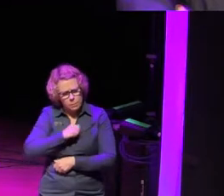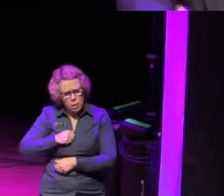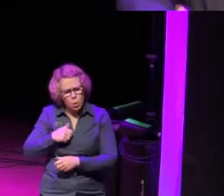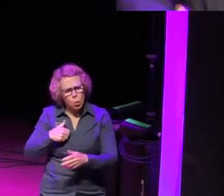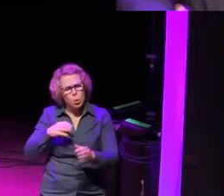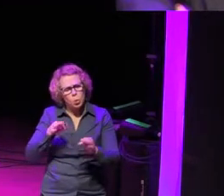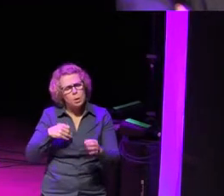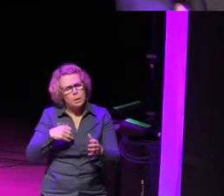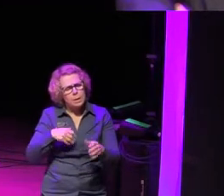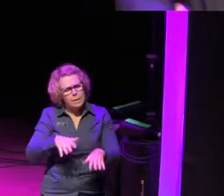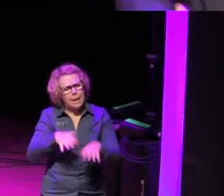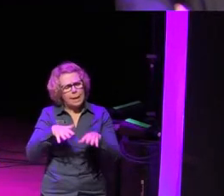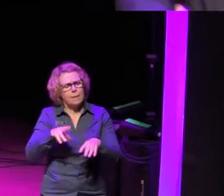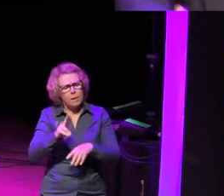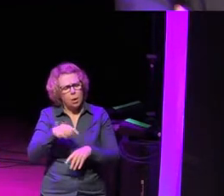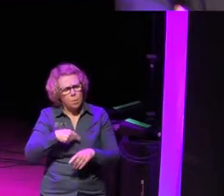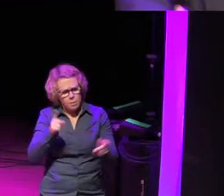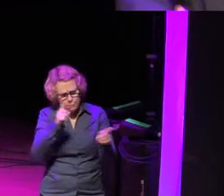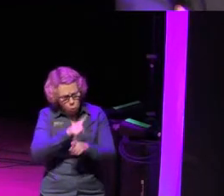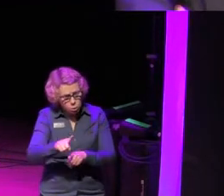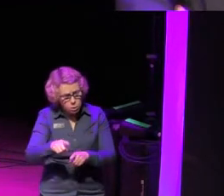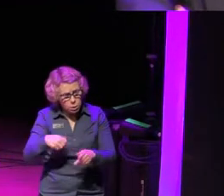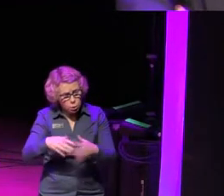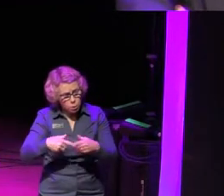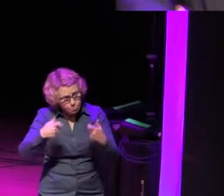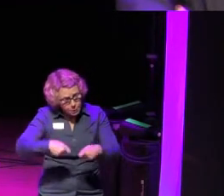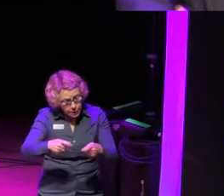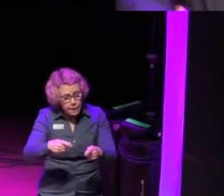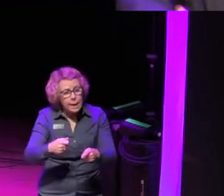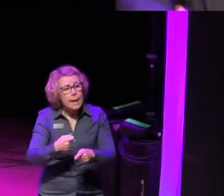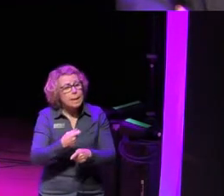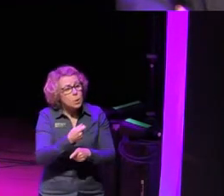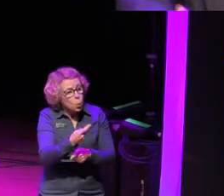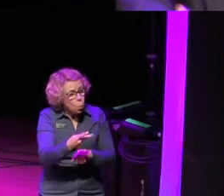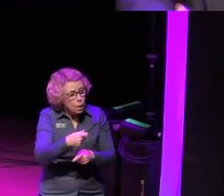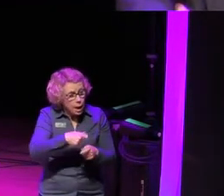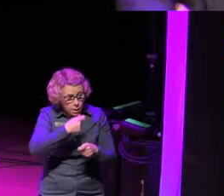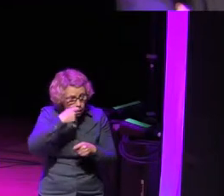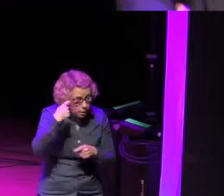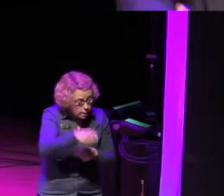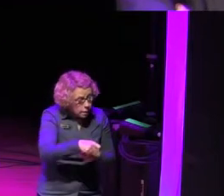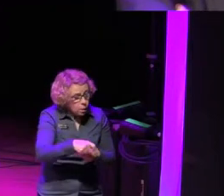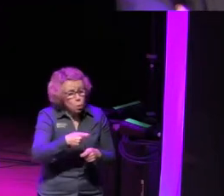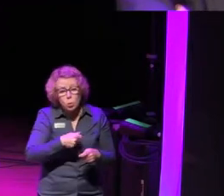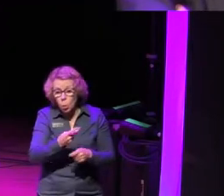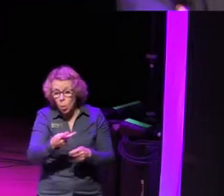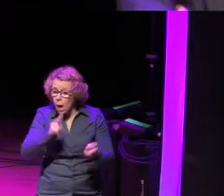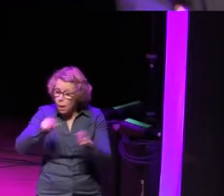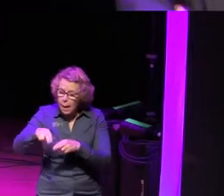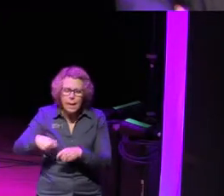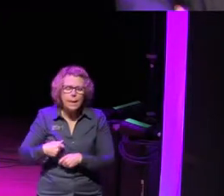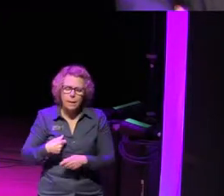do wrong. Do we punish some and ignore some, or do we punish everyone?